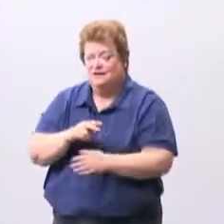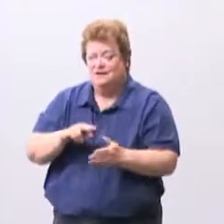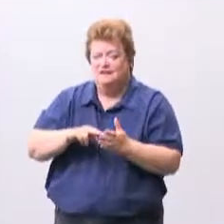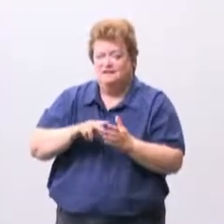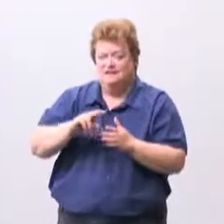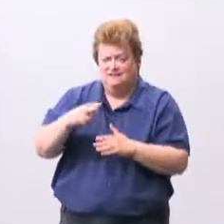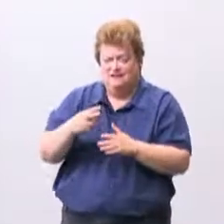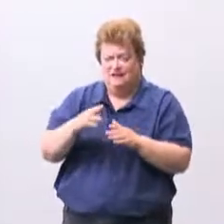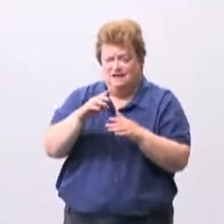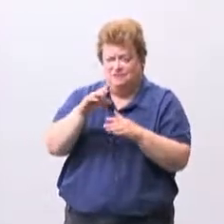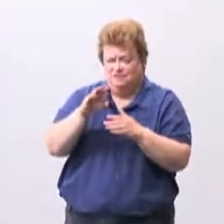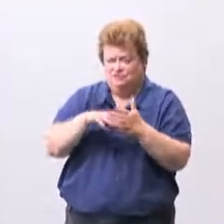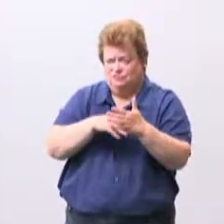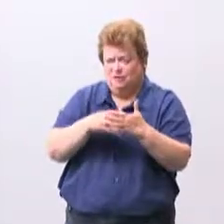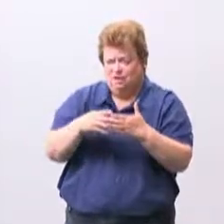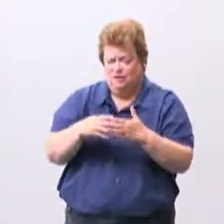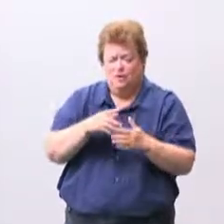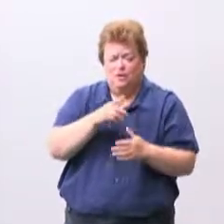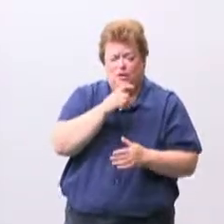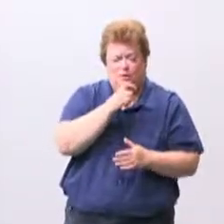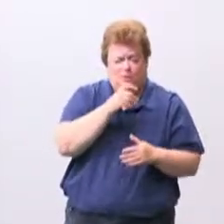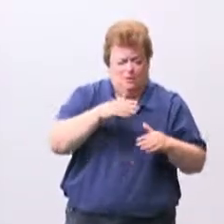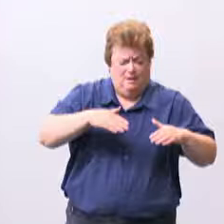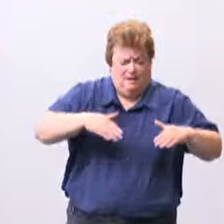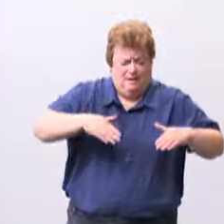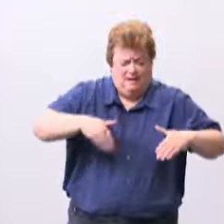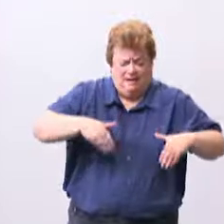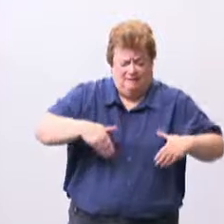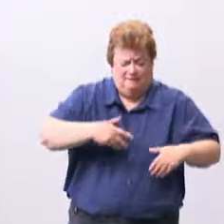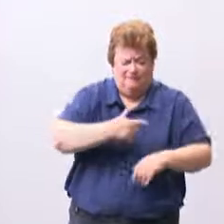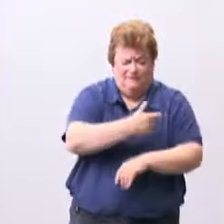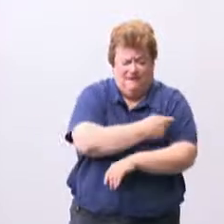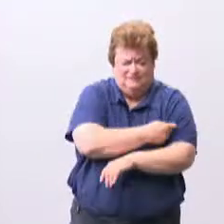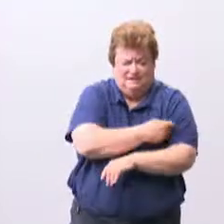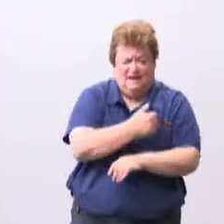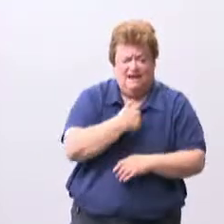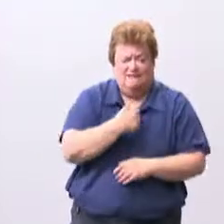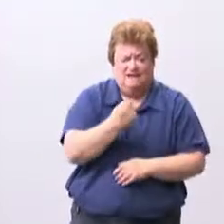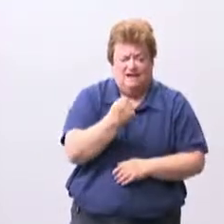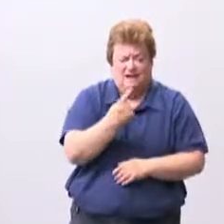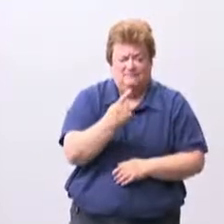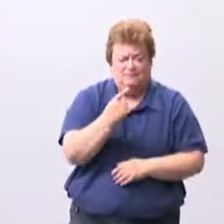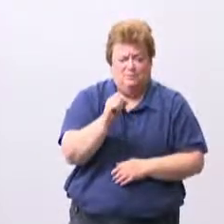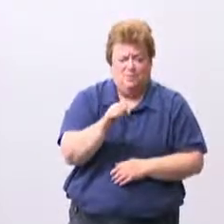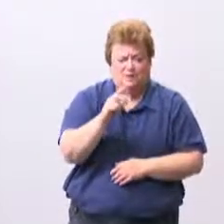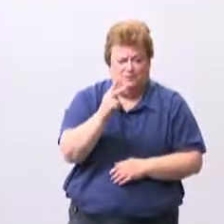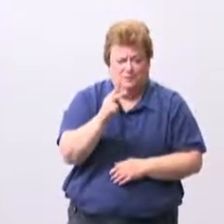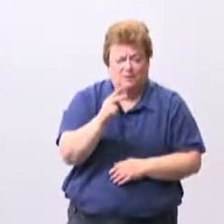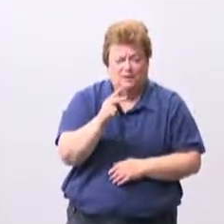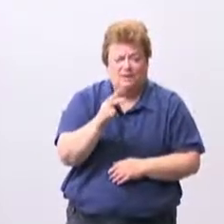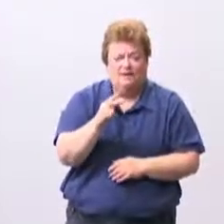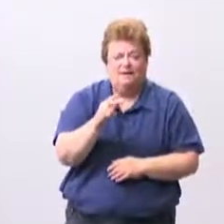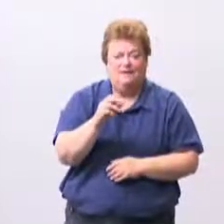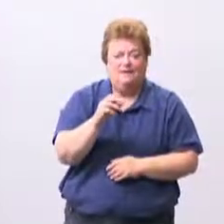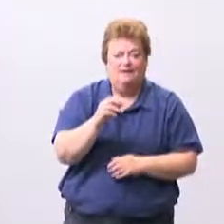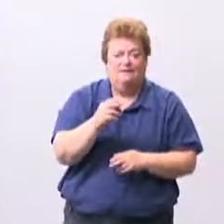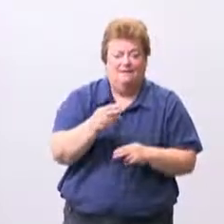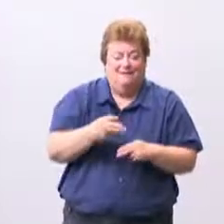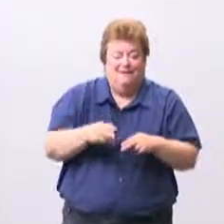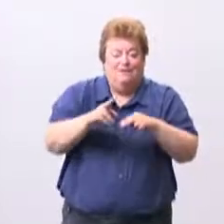seeing shows that people who were unvaccinated had an 11.3 times greater risk of dying